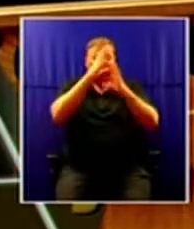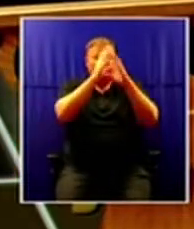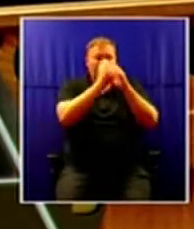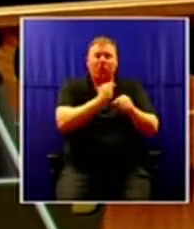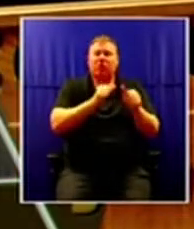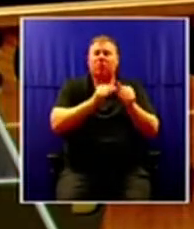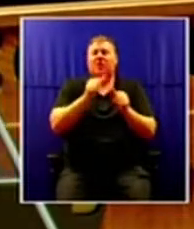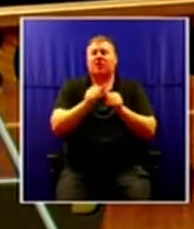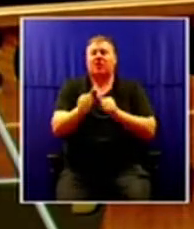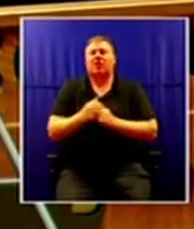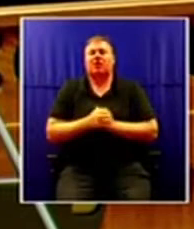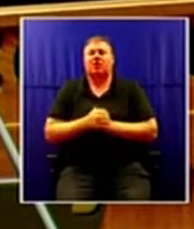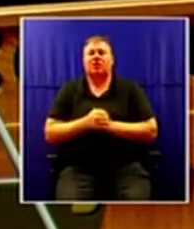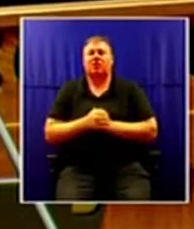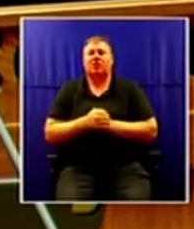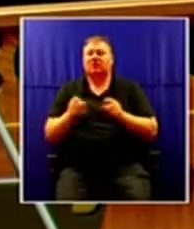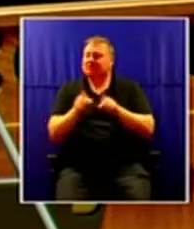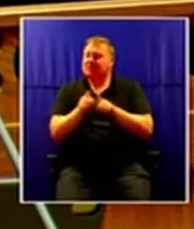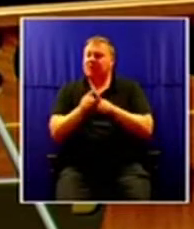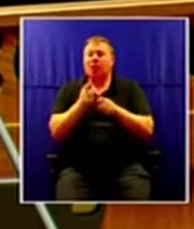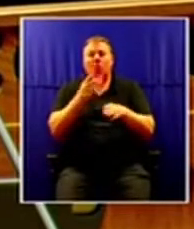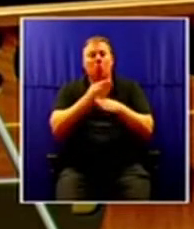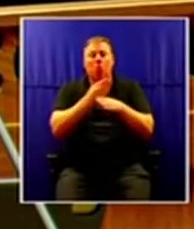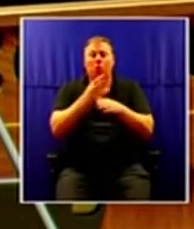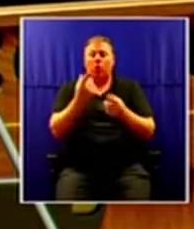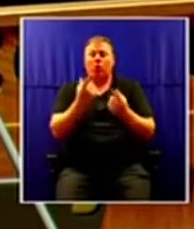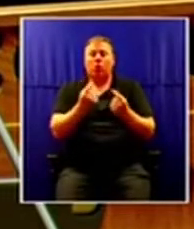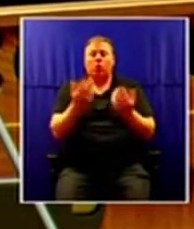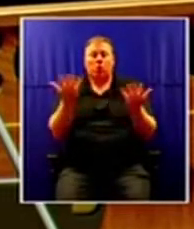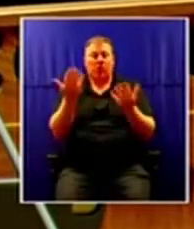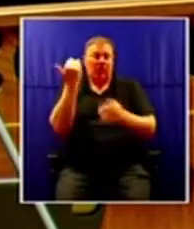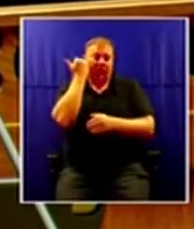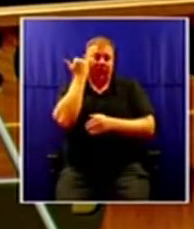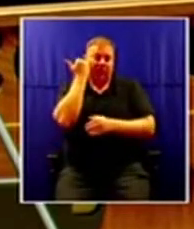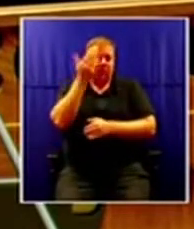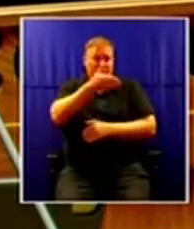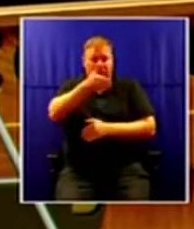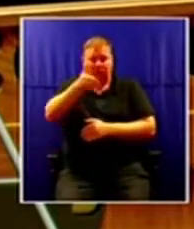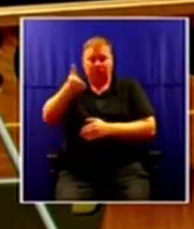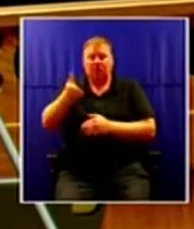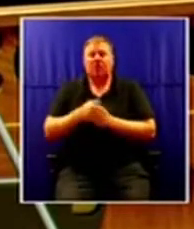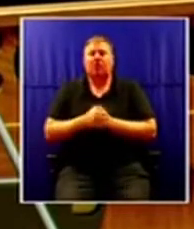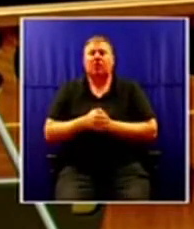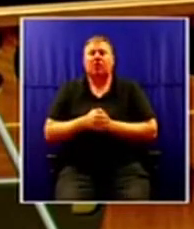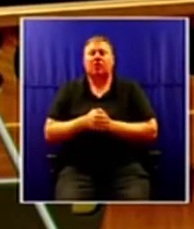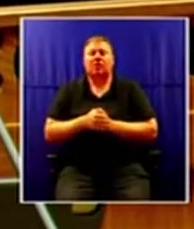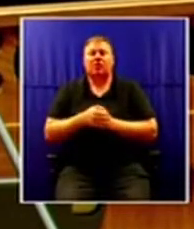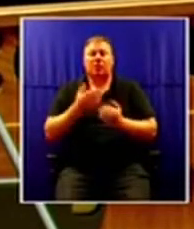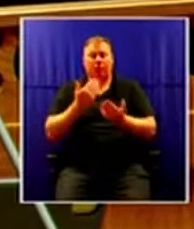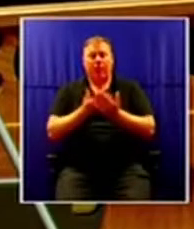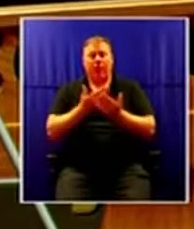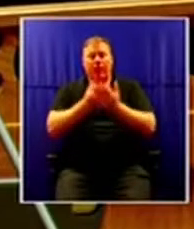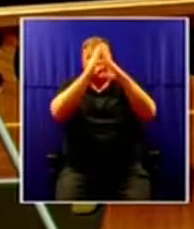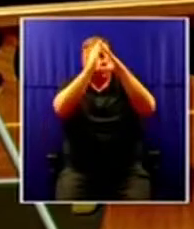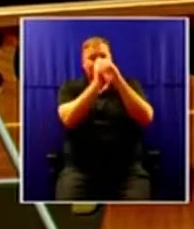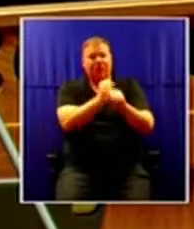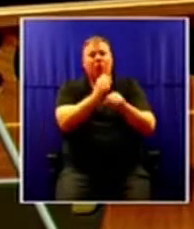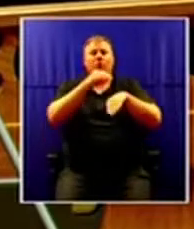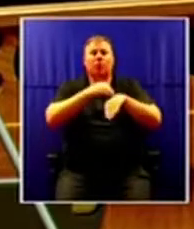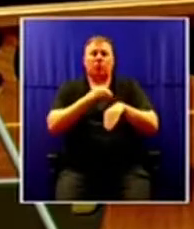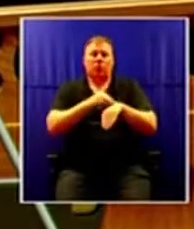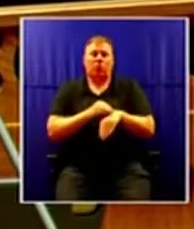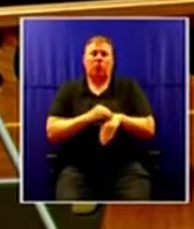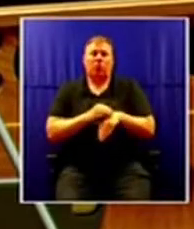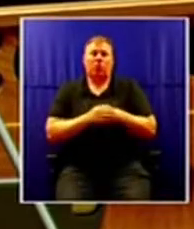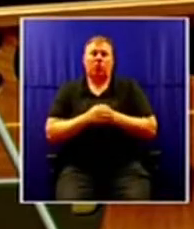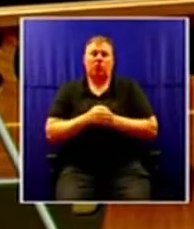is also being done in government has enabled us to be much more focused in doing the work